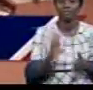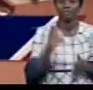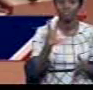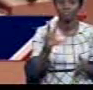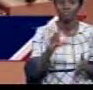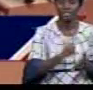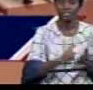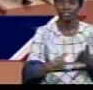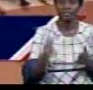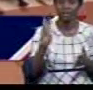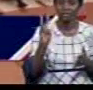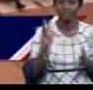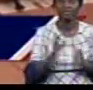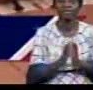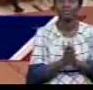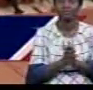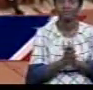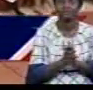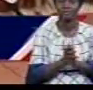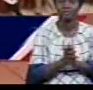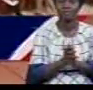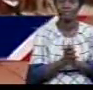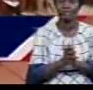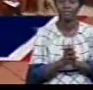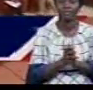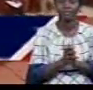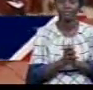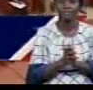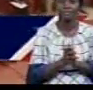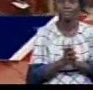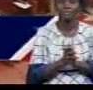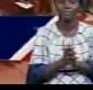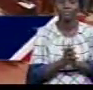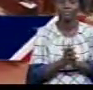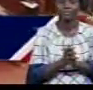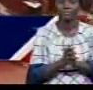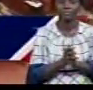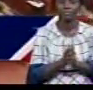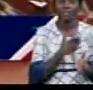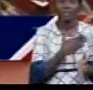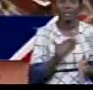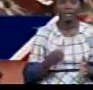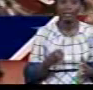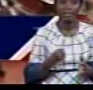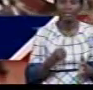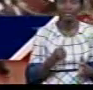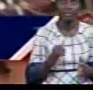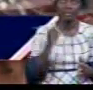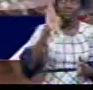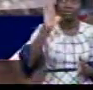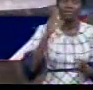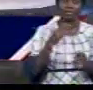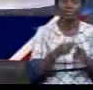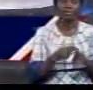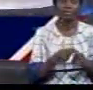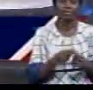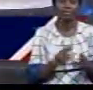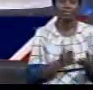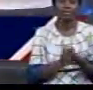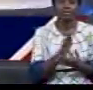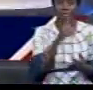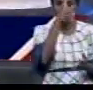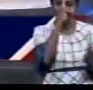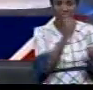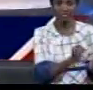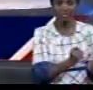16. Acts chapter 3, verse 16. And his name, through faith in